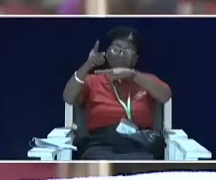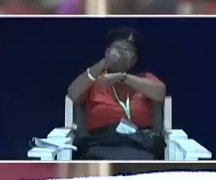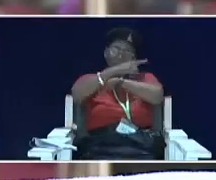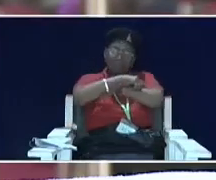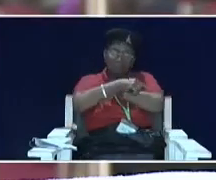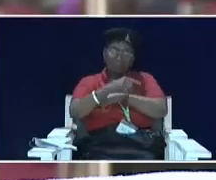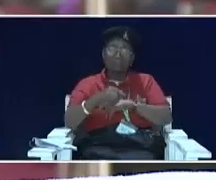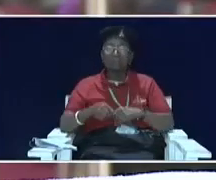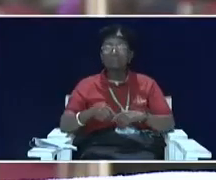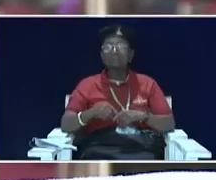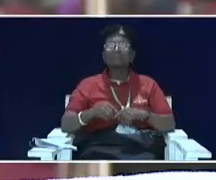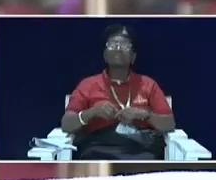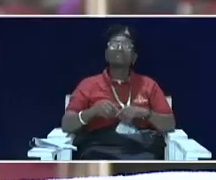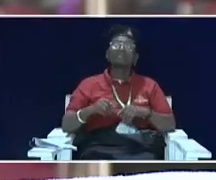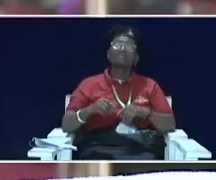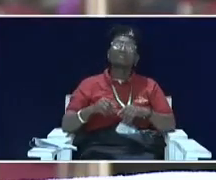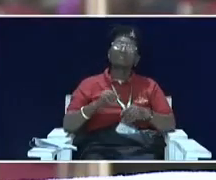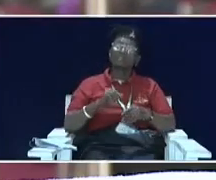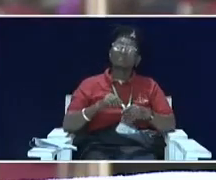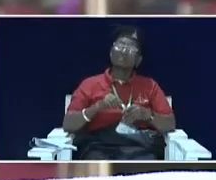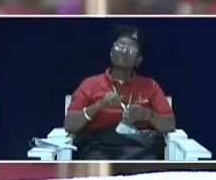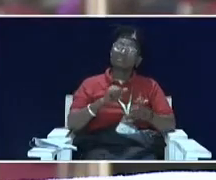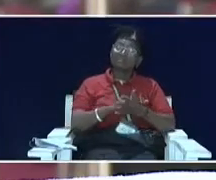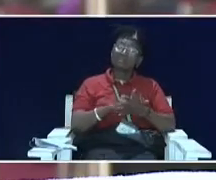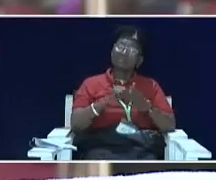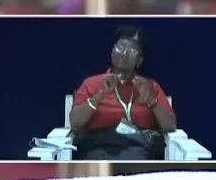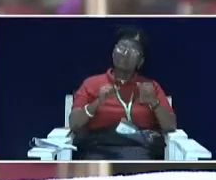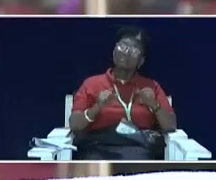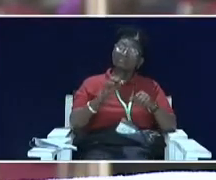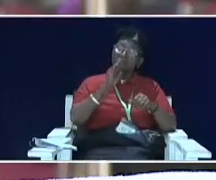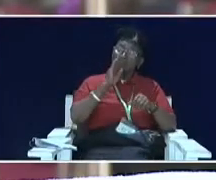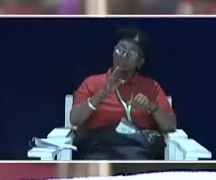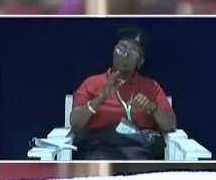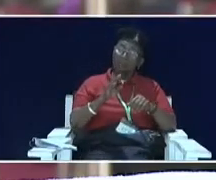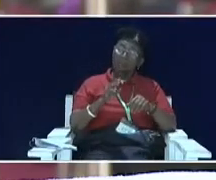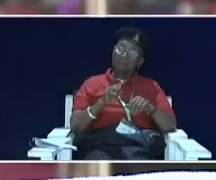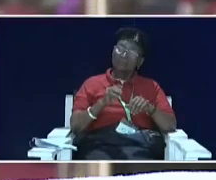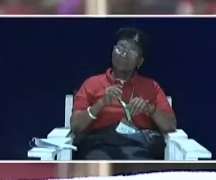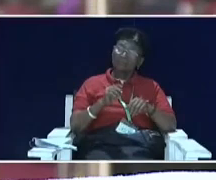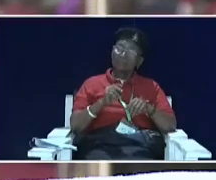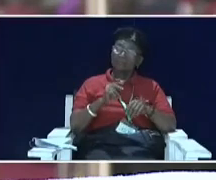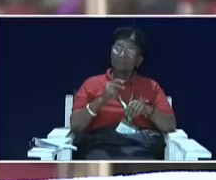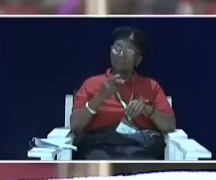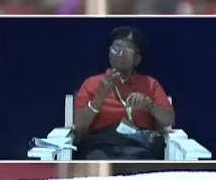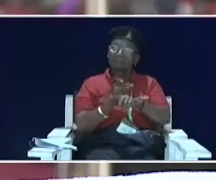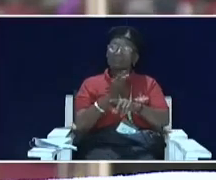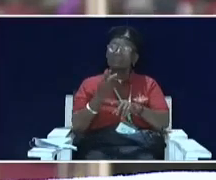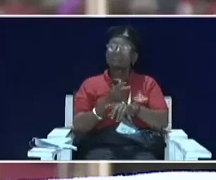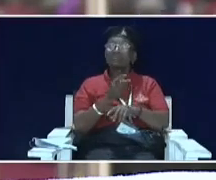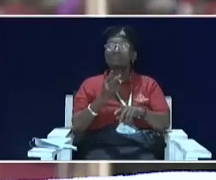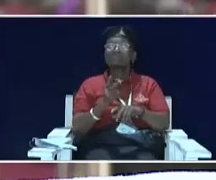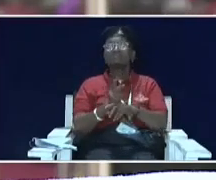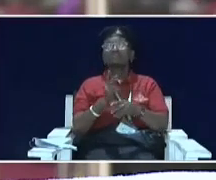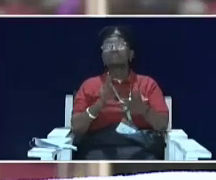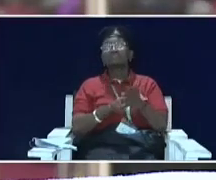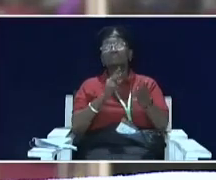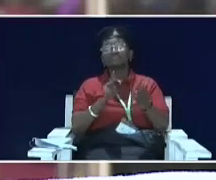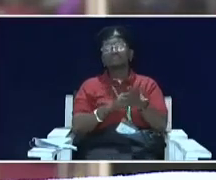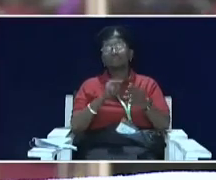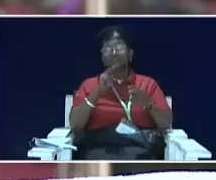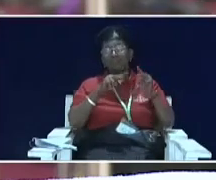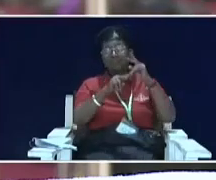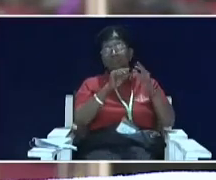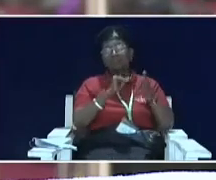I could have a double meaning. It could be physical vision. It could be